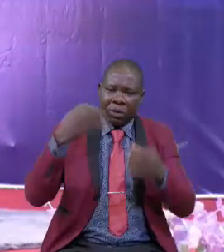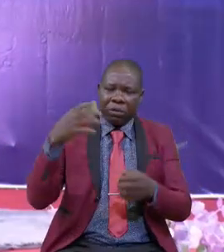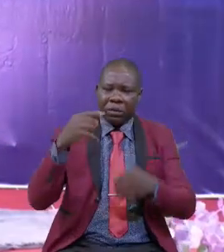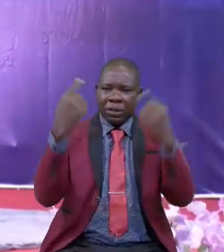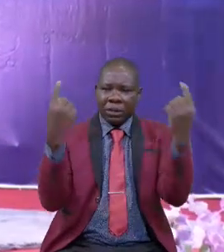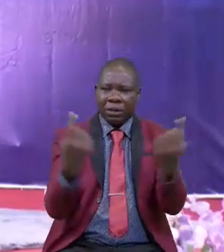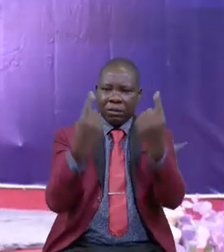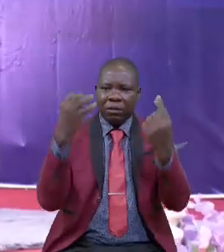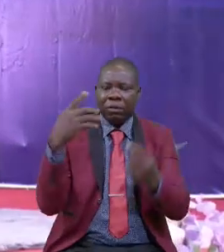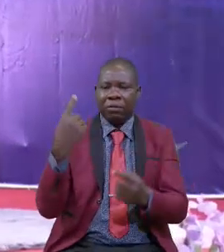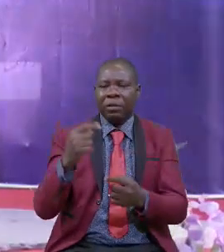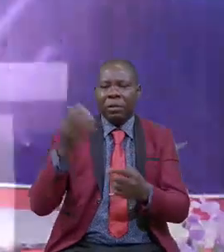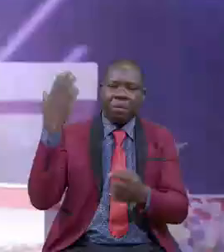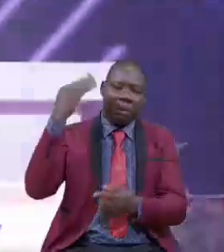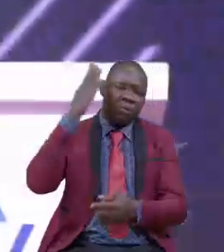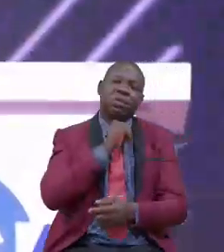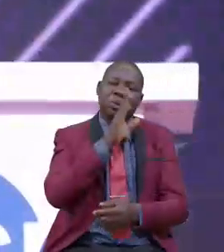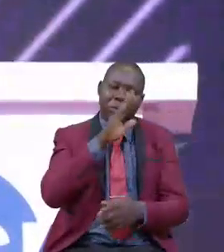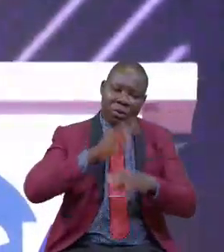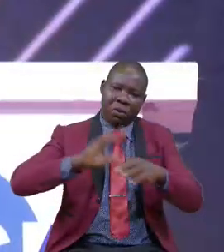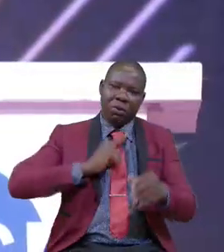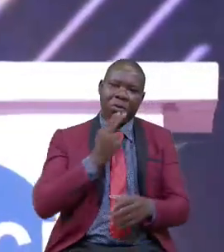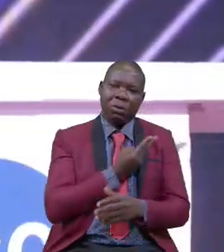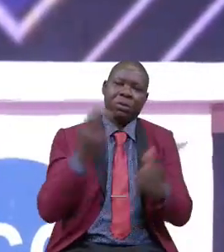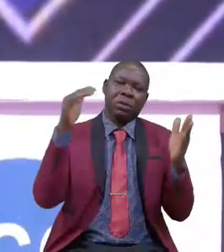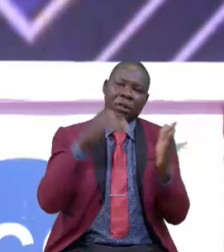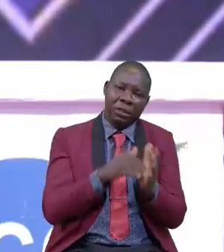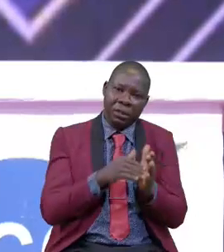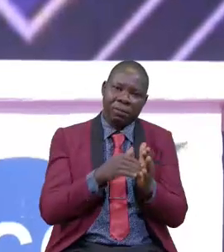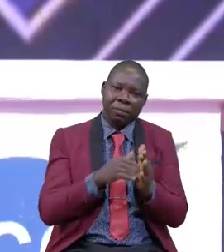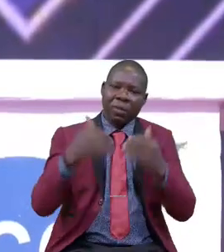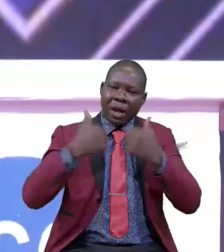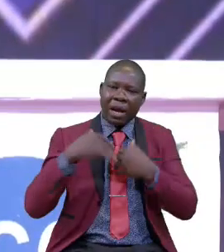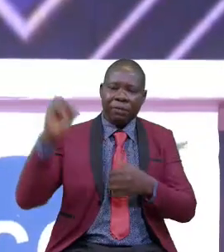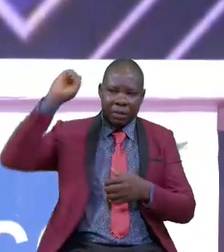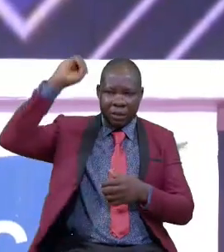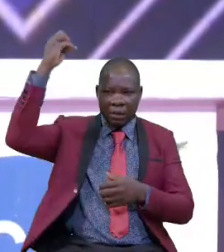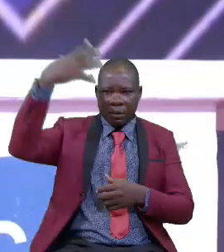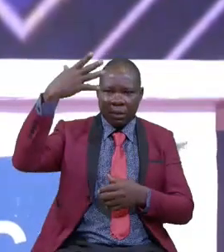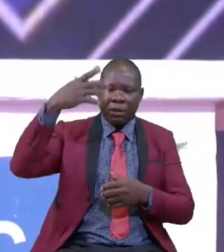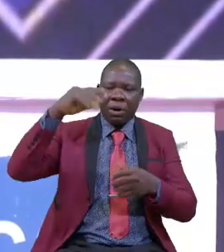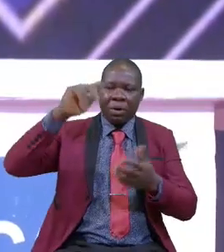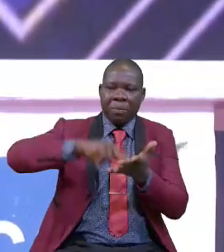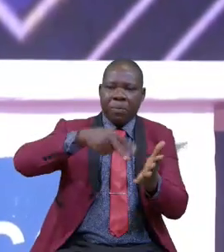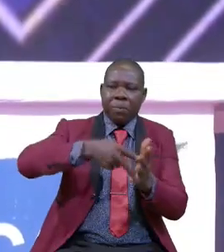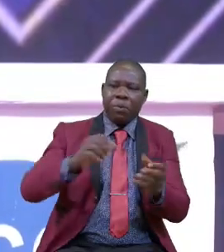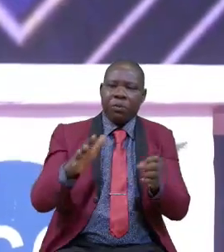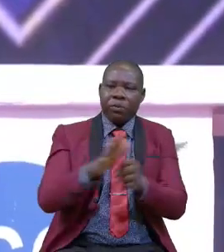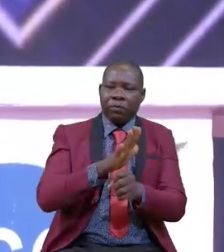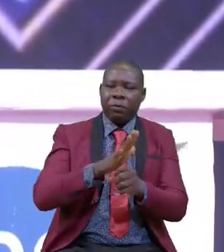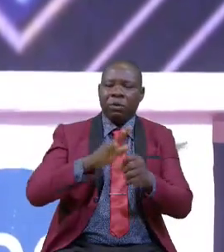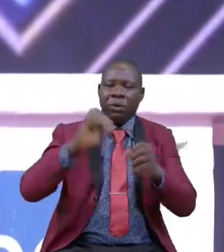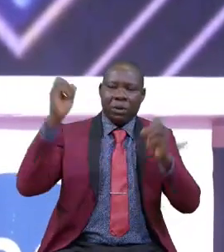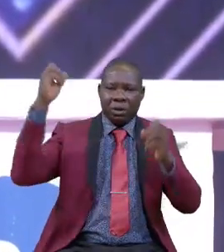us anymore. Pardoning grace, propitiation grace, and purposeful grace for poor,